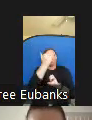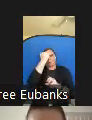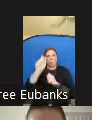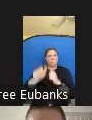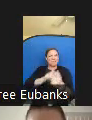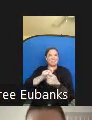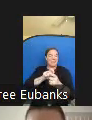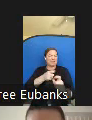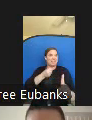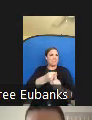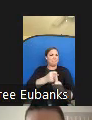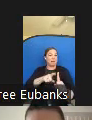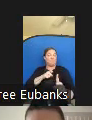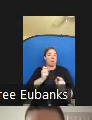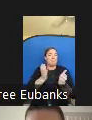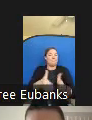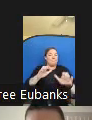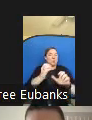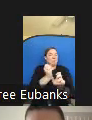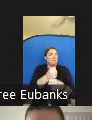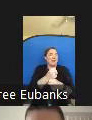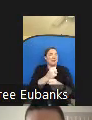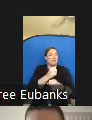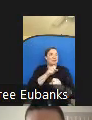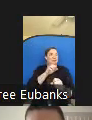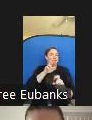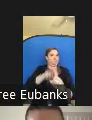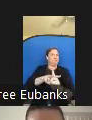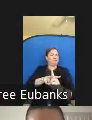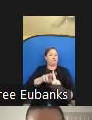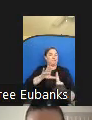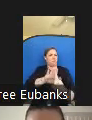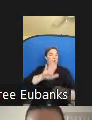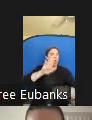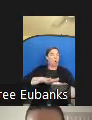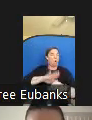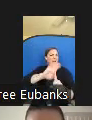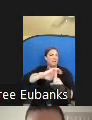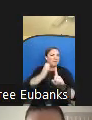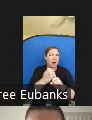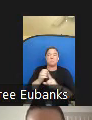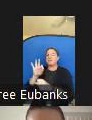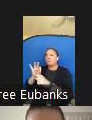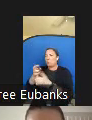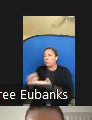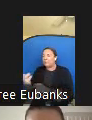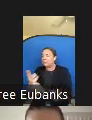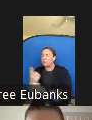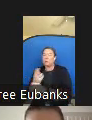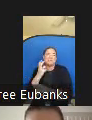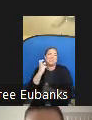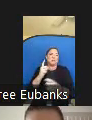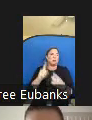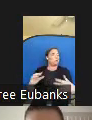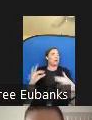and industry on the type of environment and raw materials, the fuel resources, is difficult to do. But what I will say is